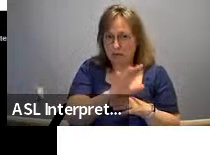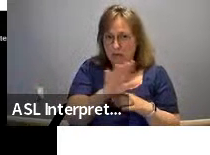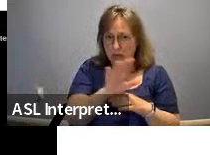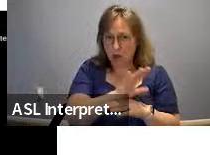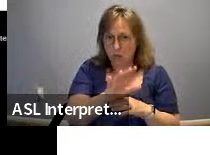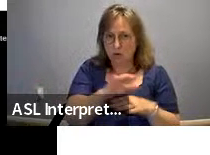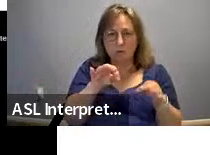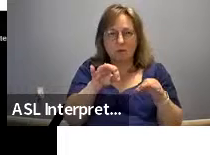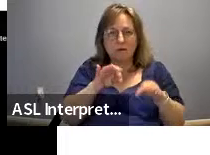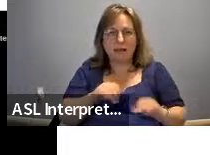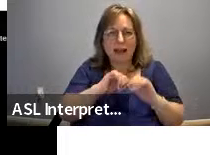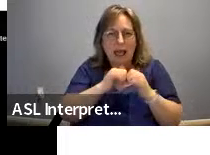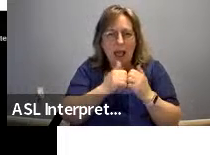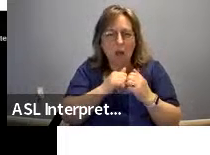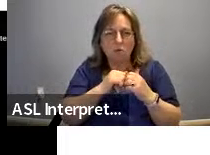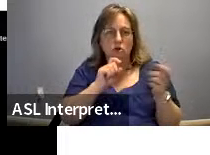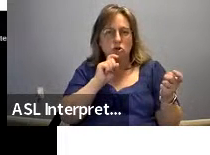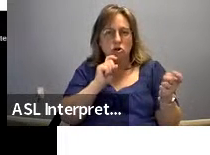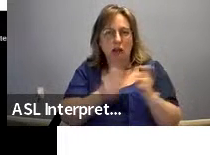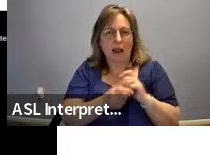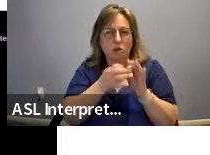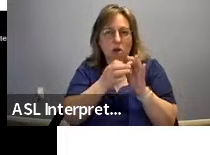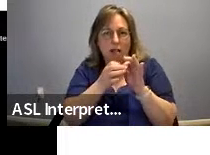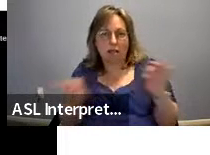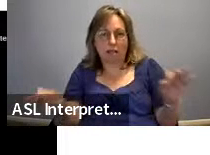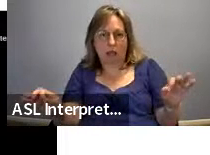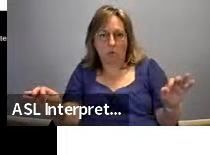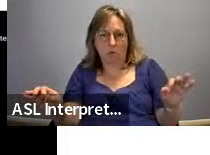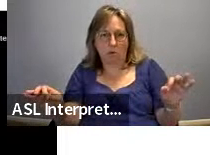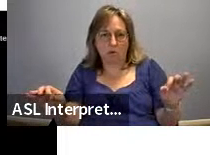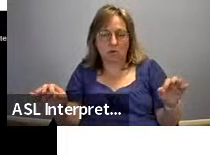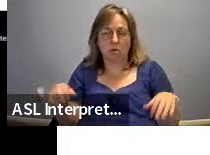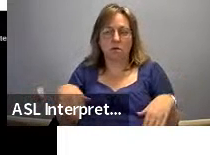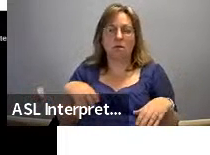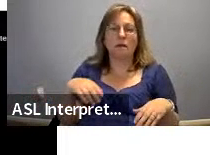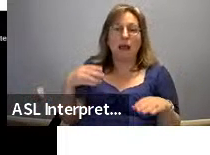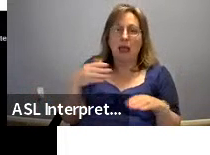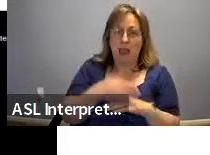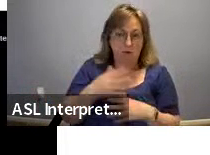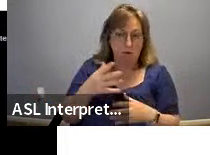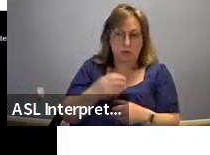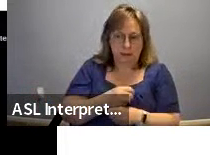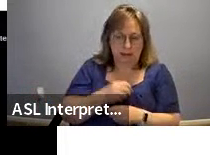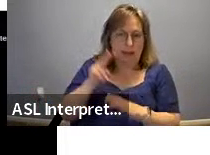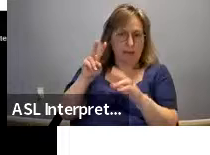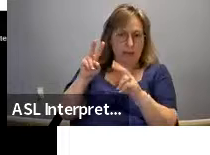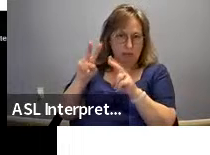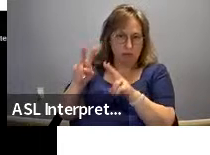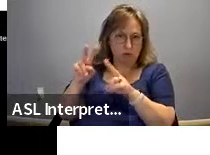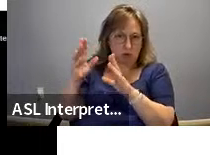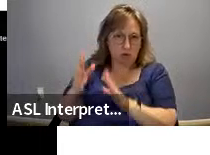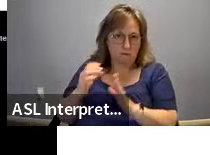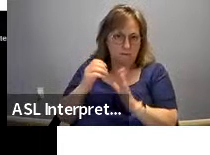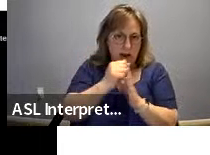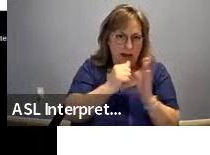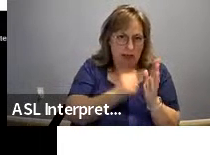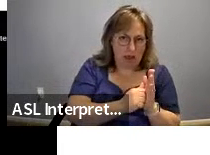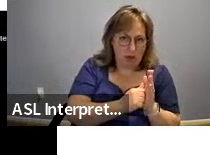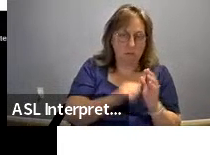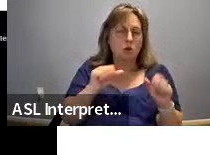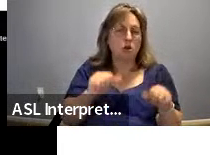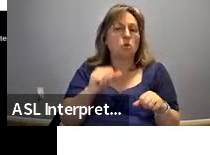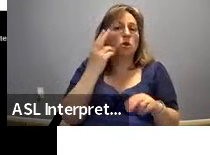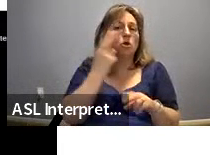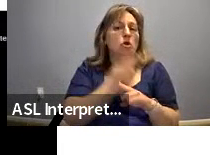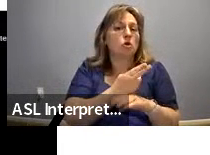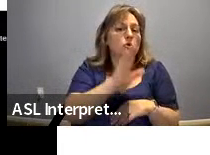to change language settings in Canvas once you've got an observer account using your phone's mobile